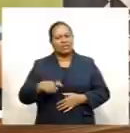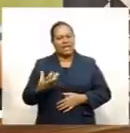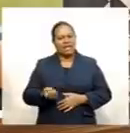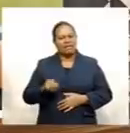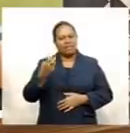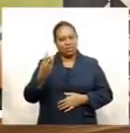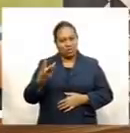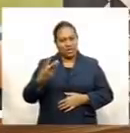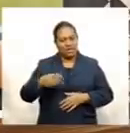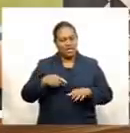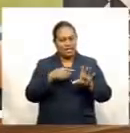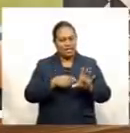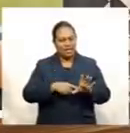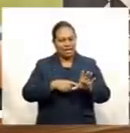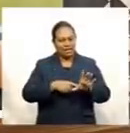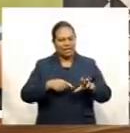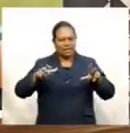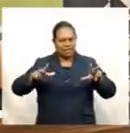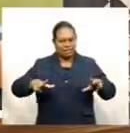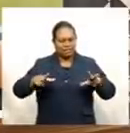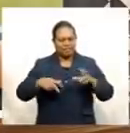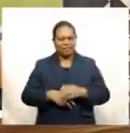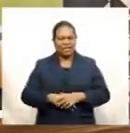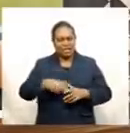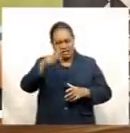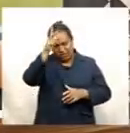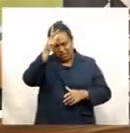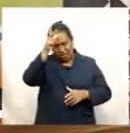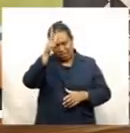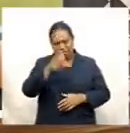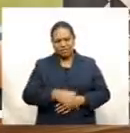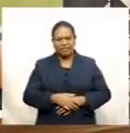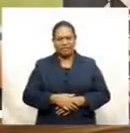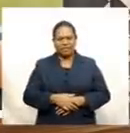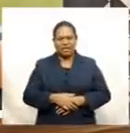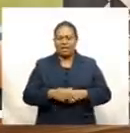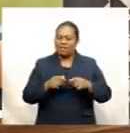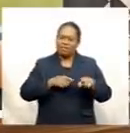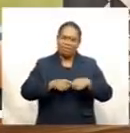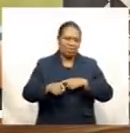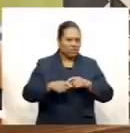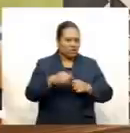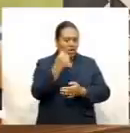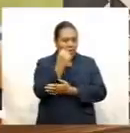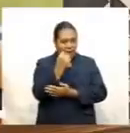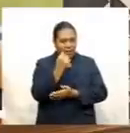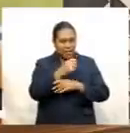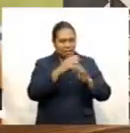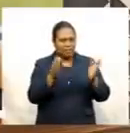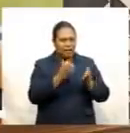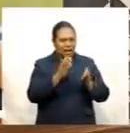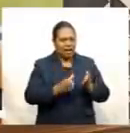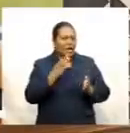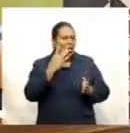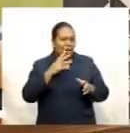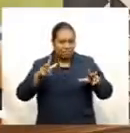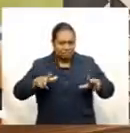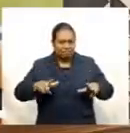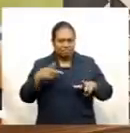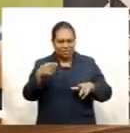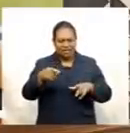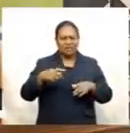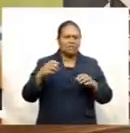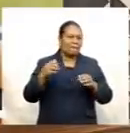with French-based club Toulon. Getting a contract in France for many rugby players is a milestone achievement, but the